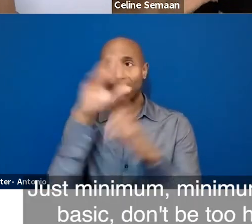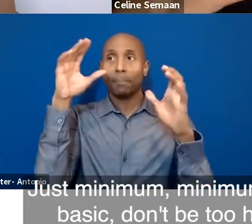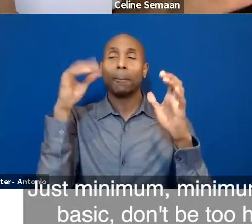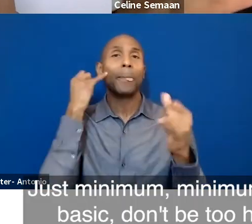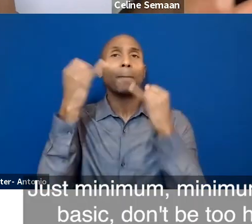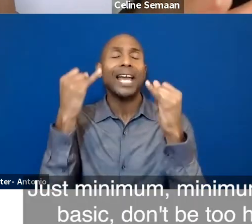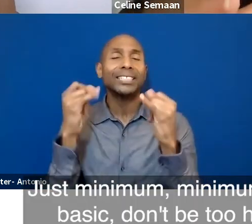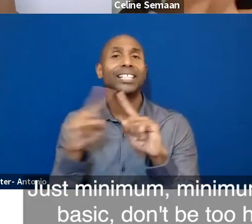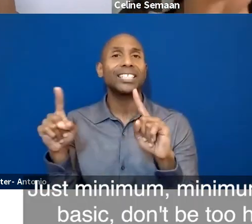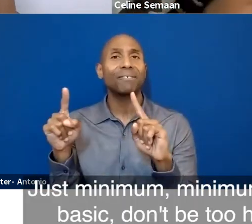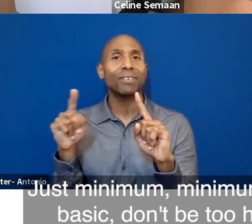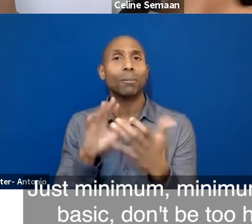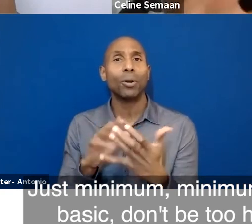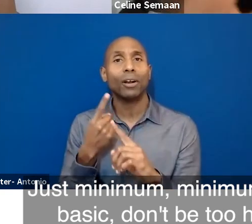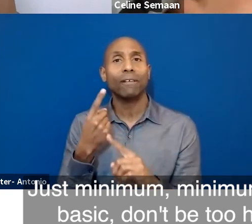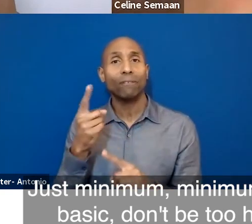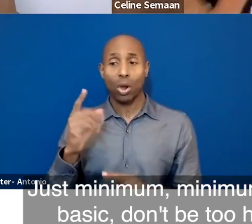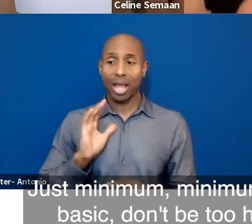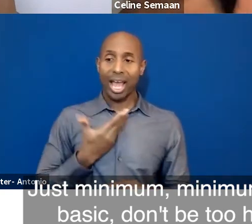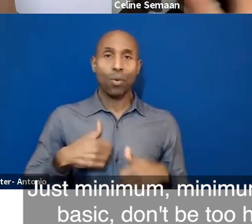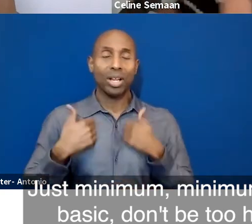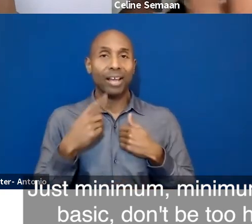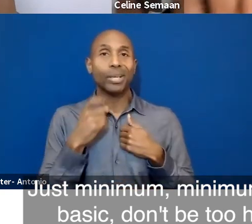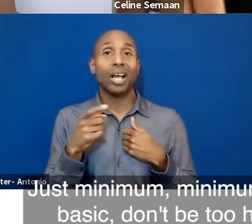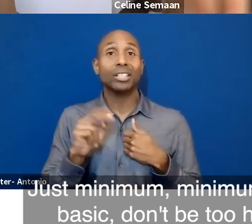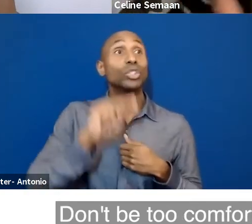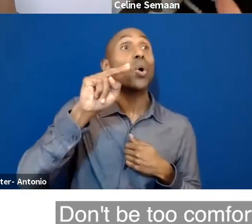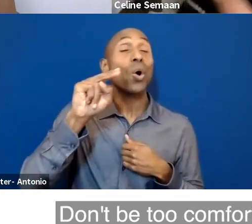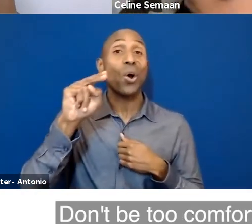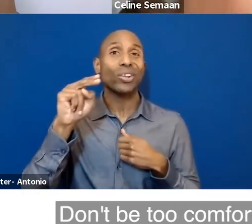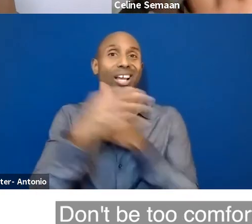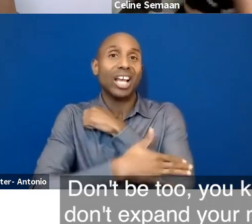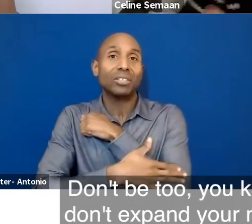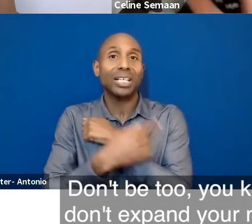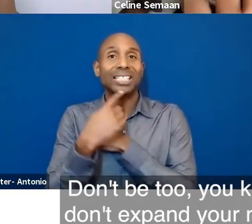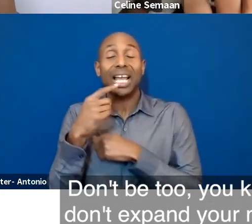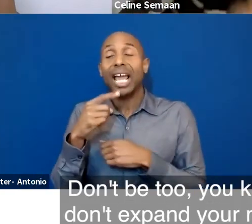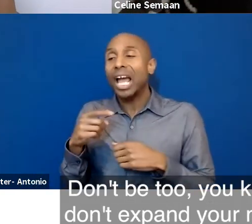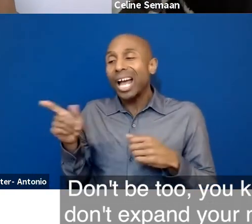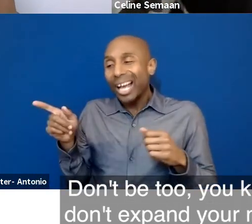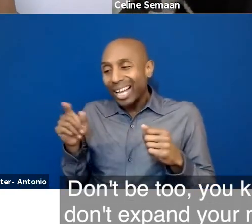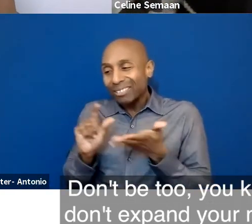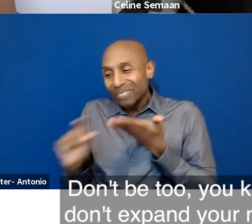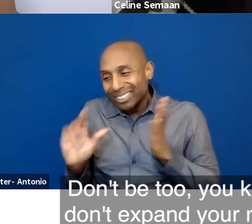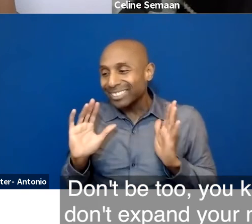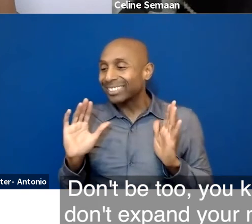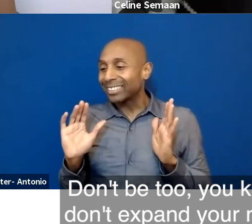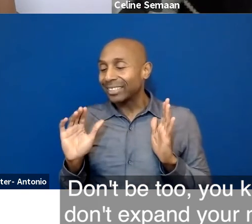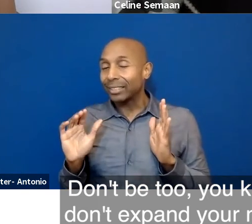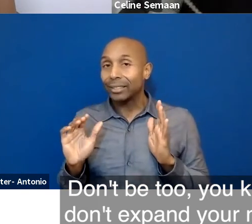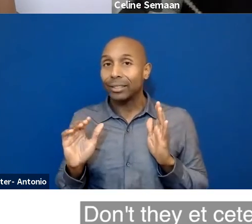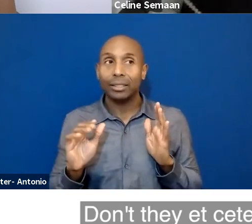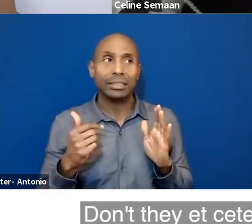just minimum, basic. Don't be too happy, don't be too comfortable, don't be too, don't